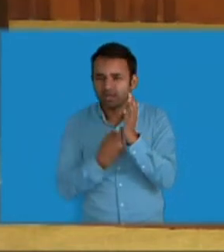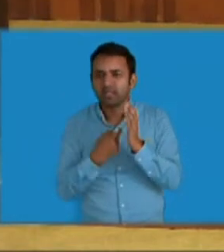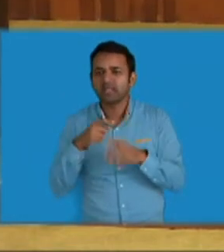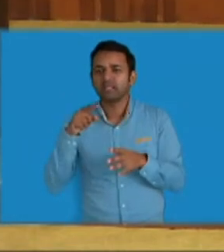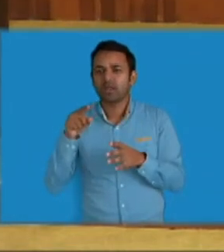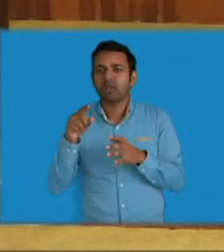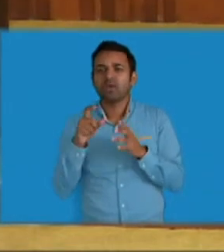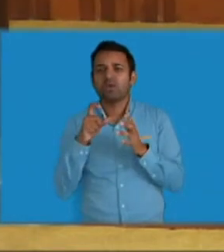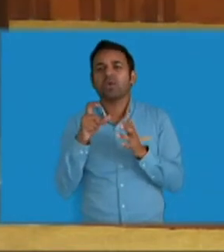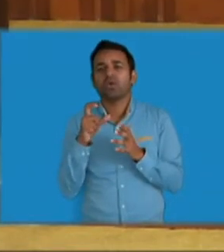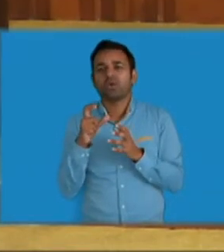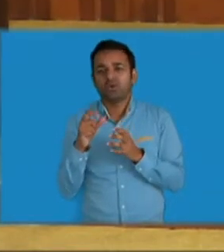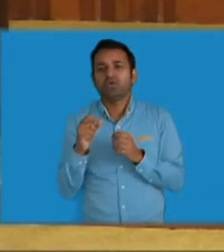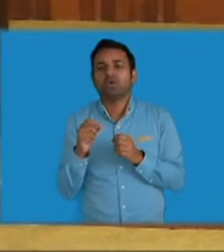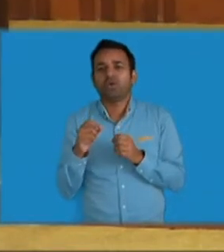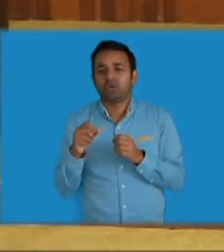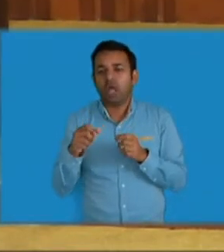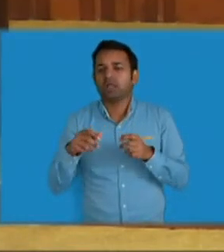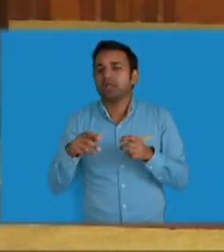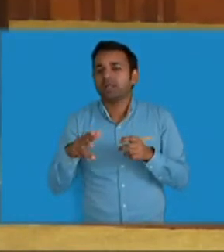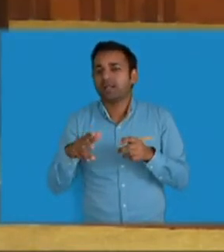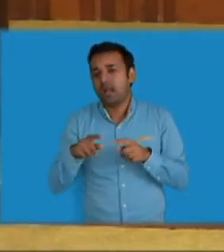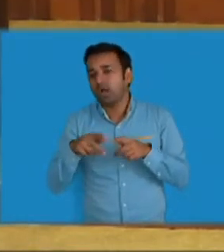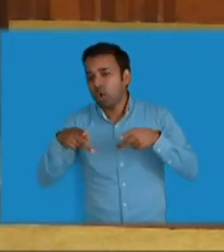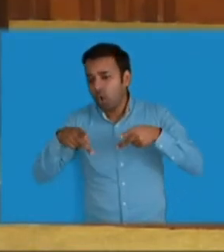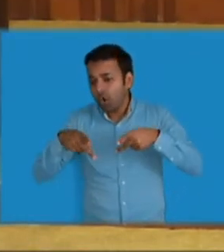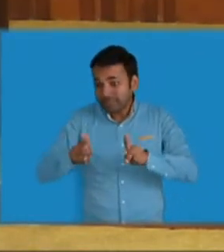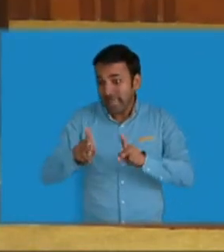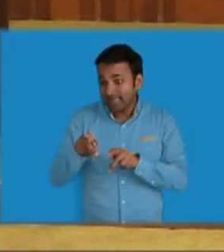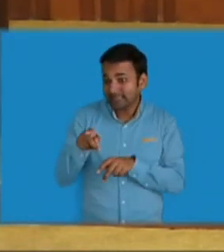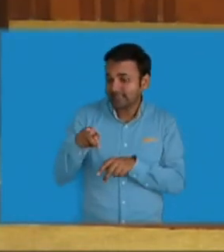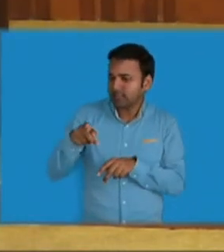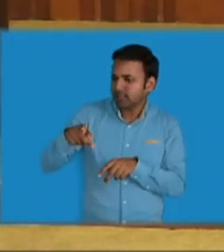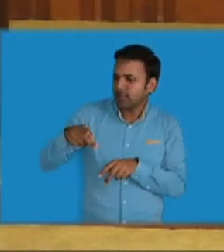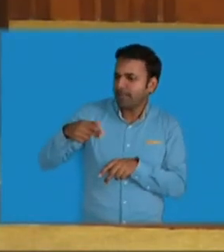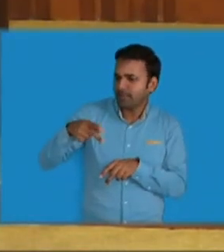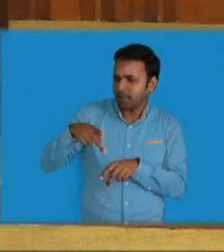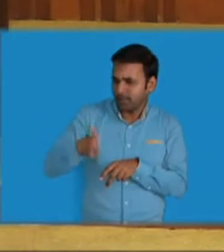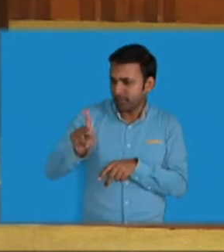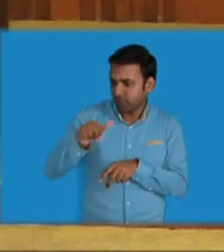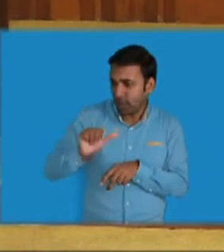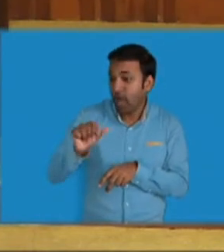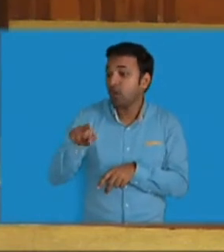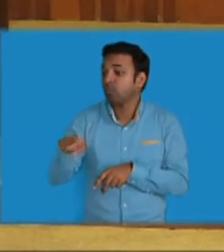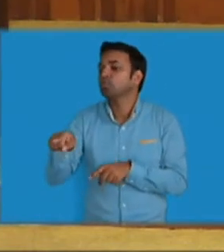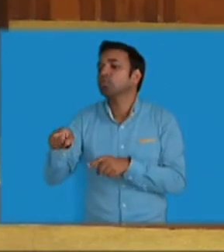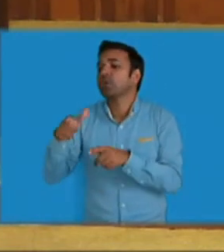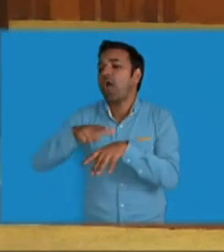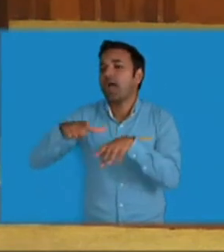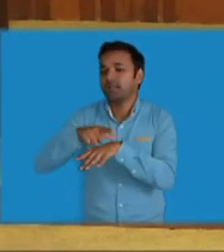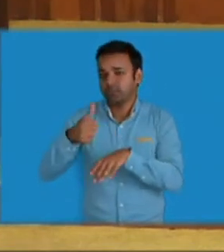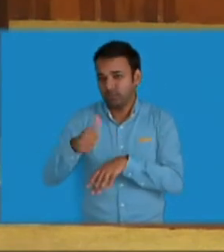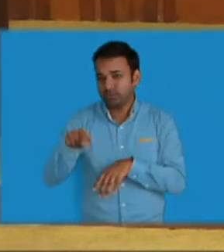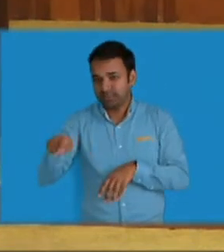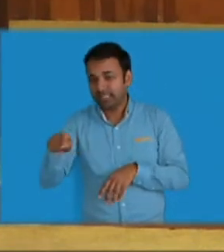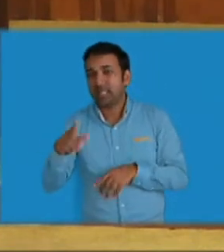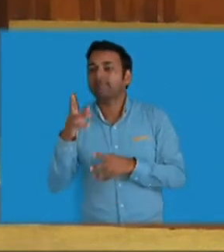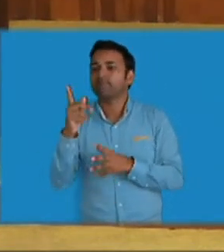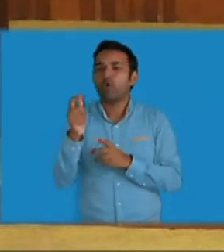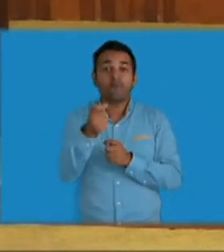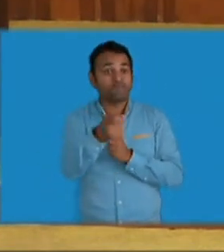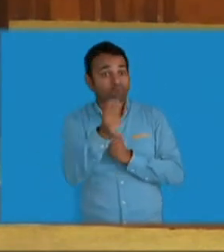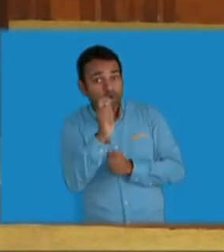important. Finally, Madam Speaker, further to my response to the Minister for Fisheries and on the need for traditional knowledge and